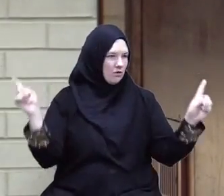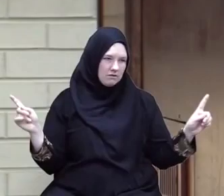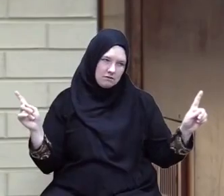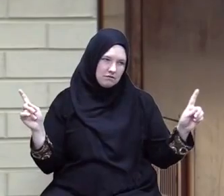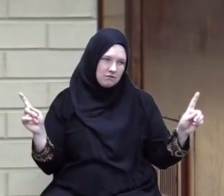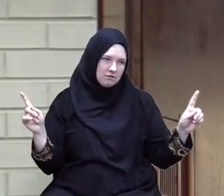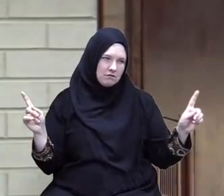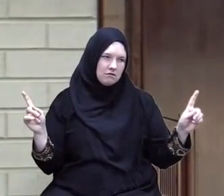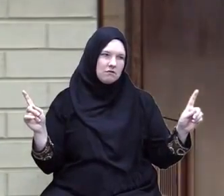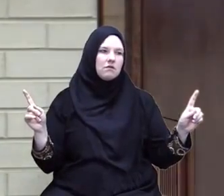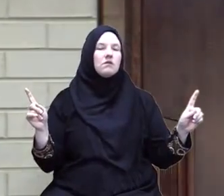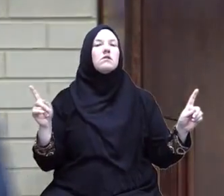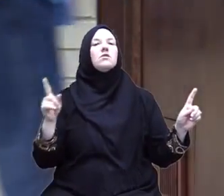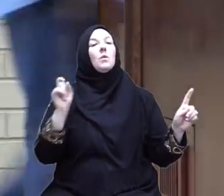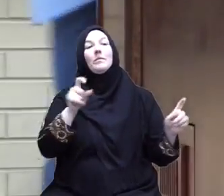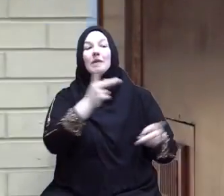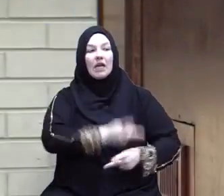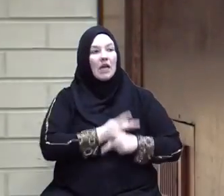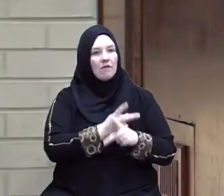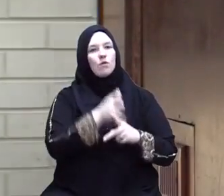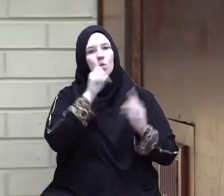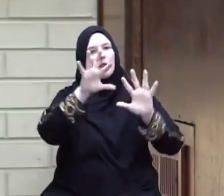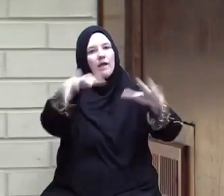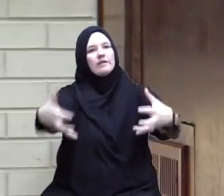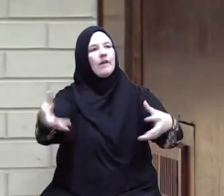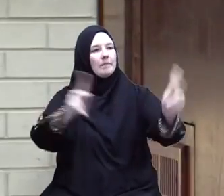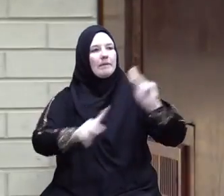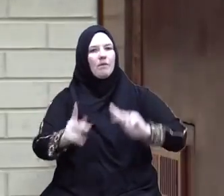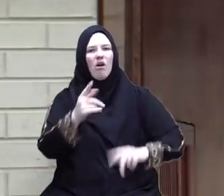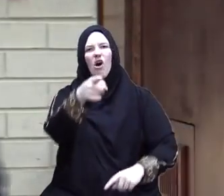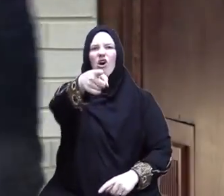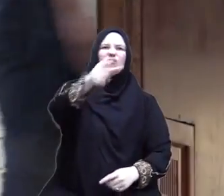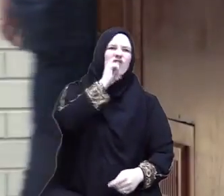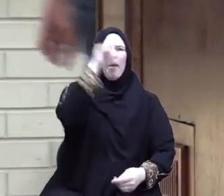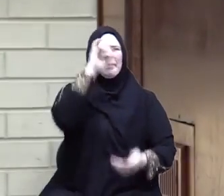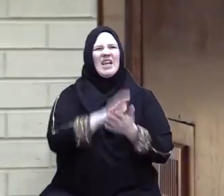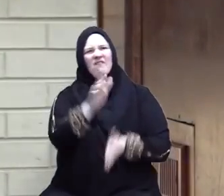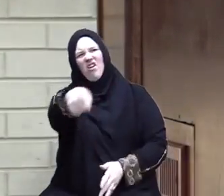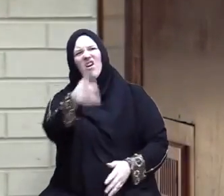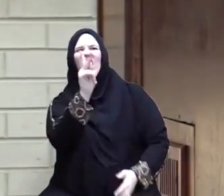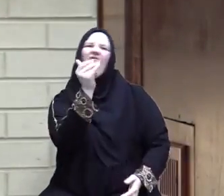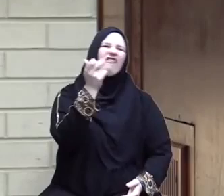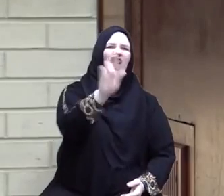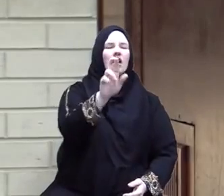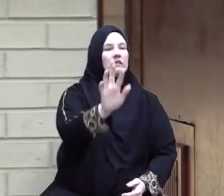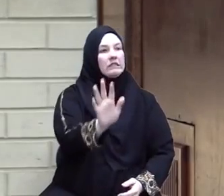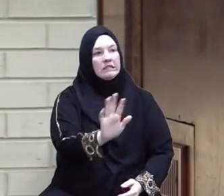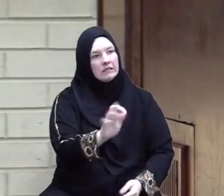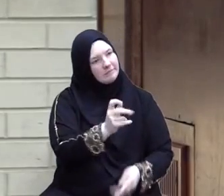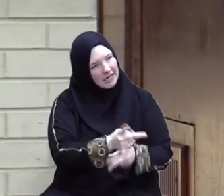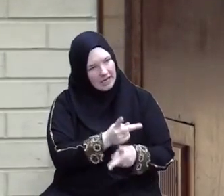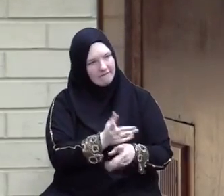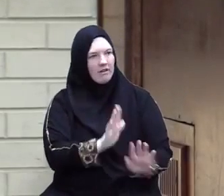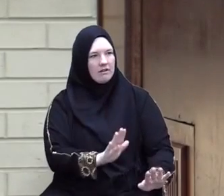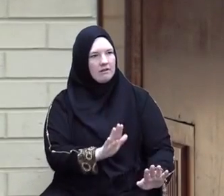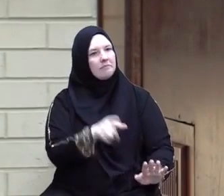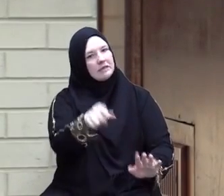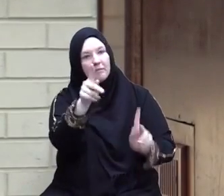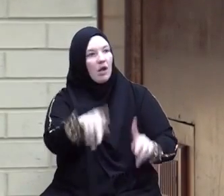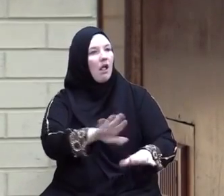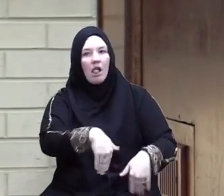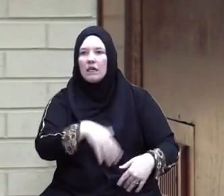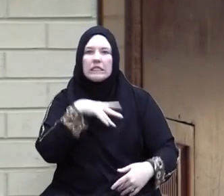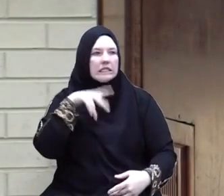So we have to be careful that we do not classify people wrongly and apply the